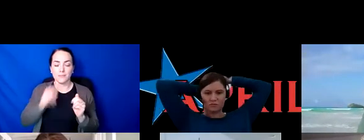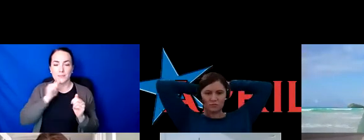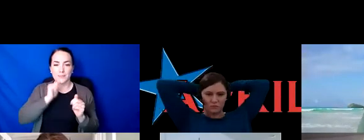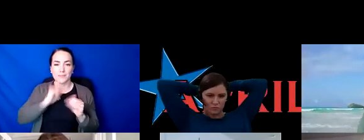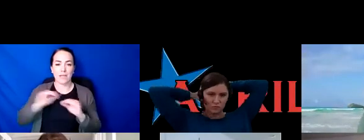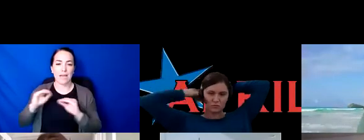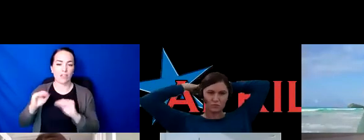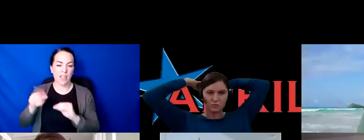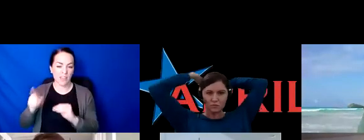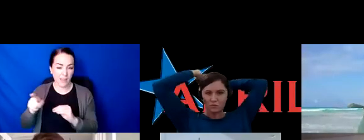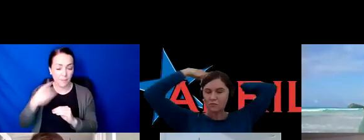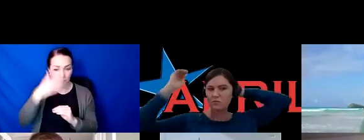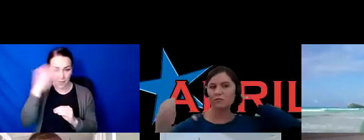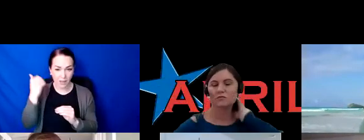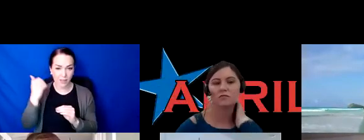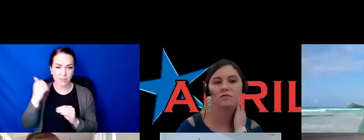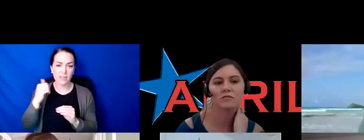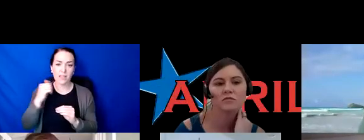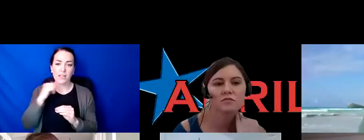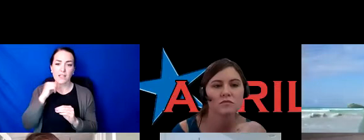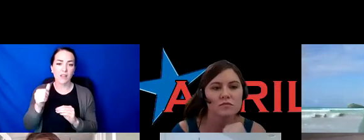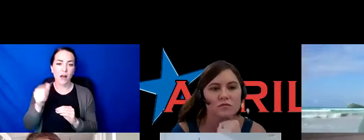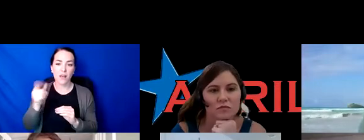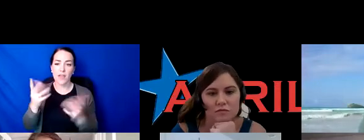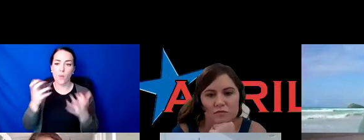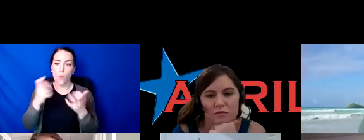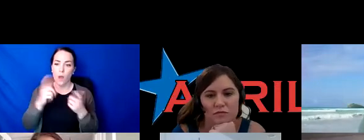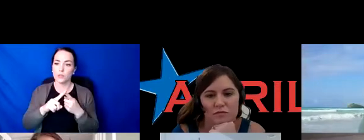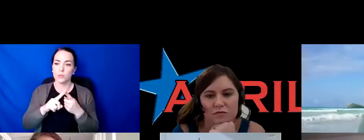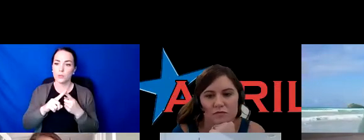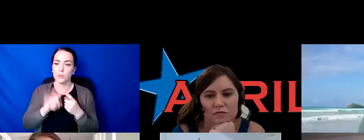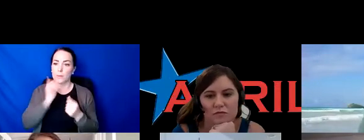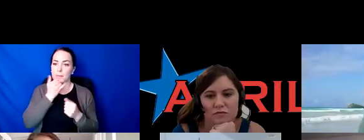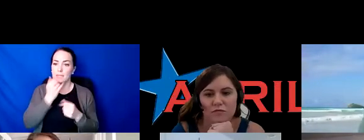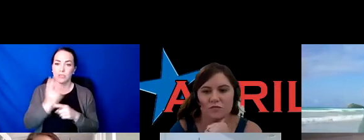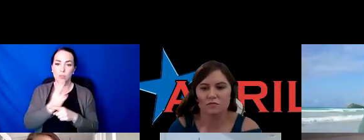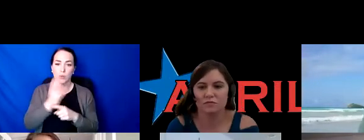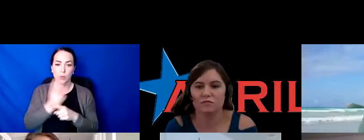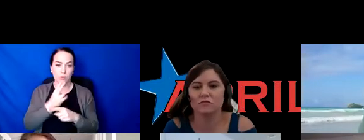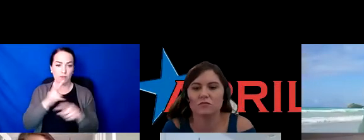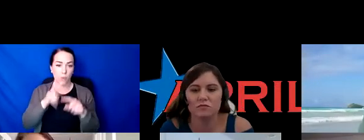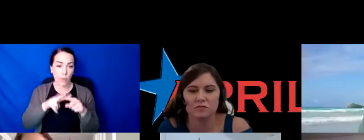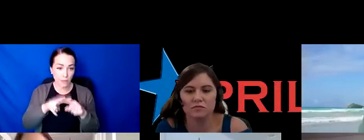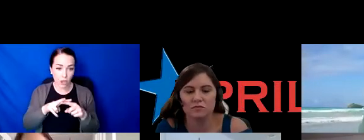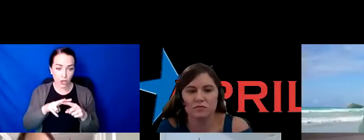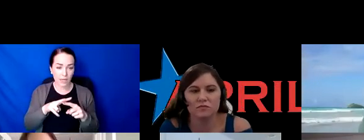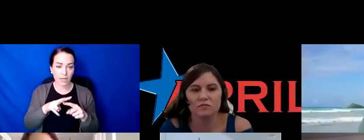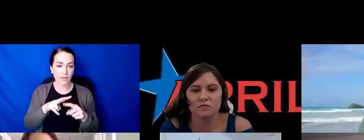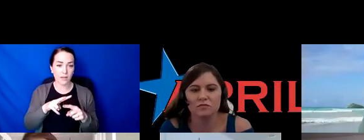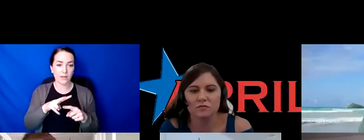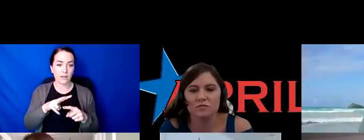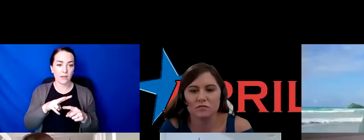because a lot of times it's not that they mean to misuse vocabulary, if you